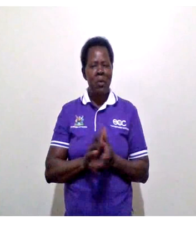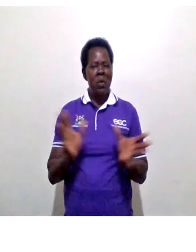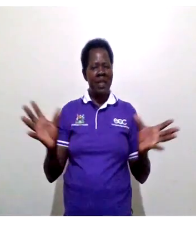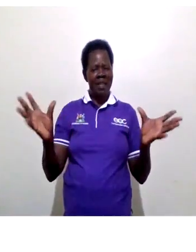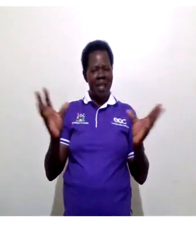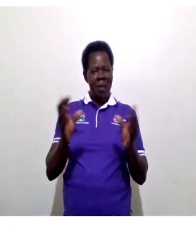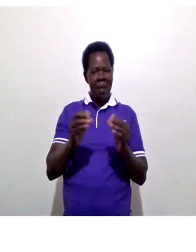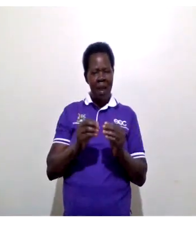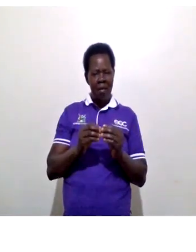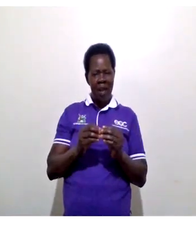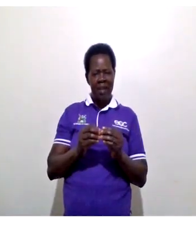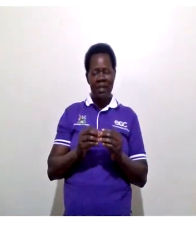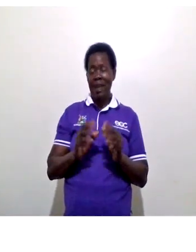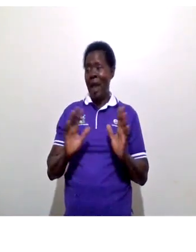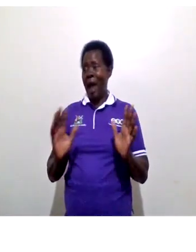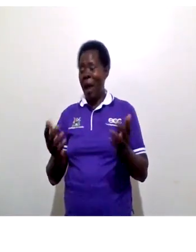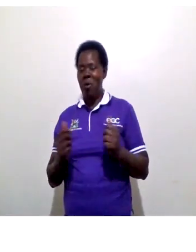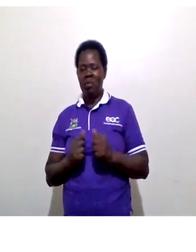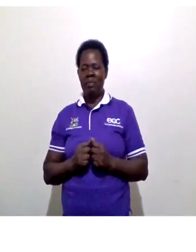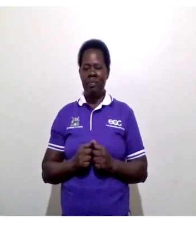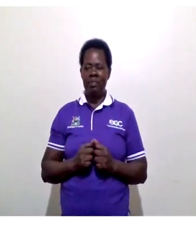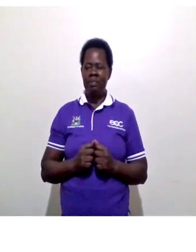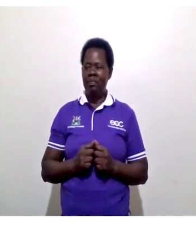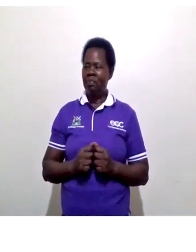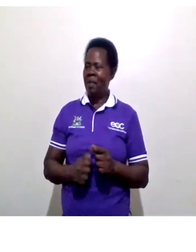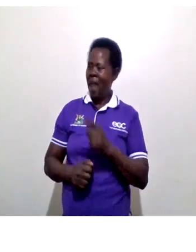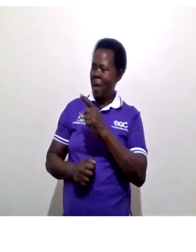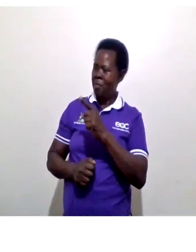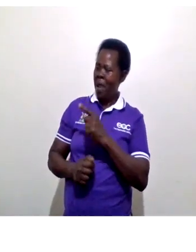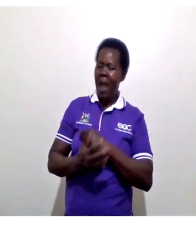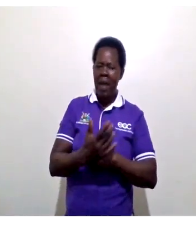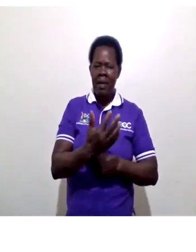number bases, we summarize it how?